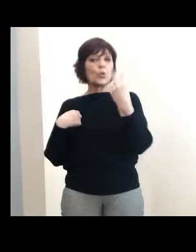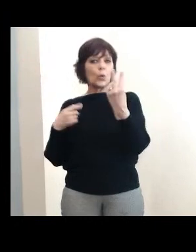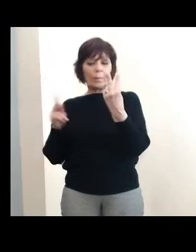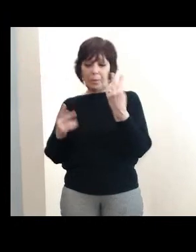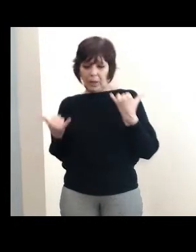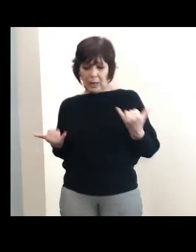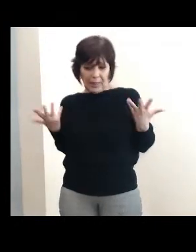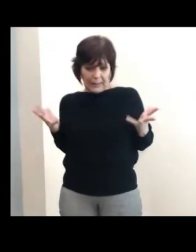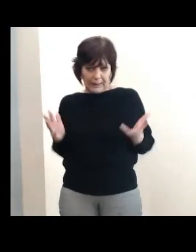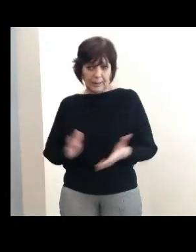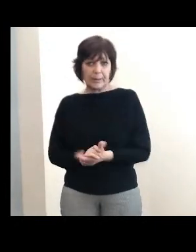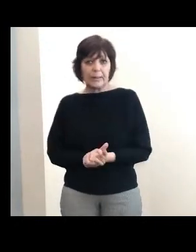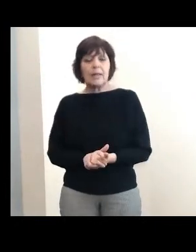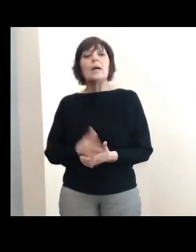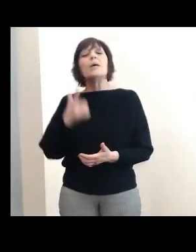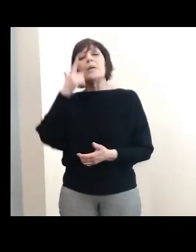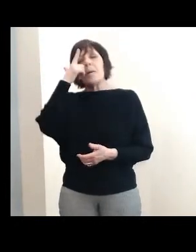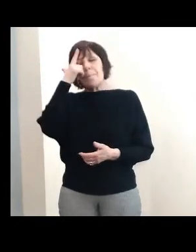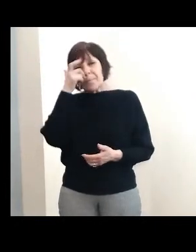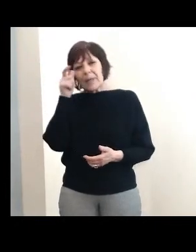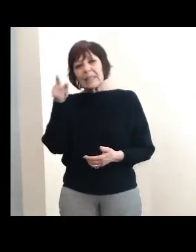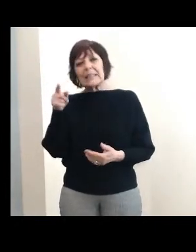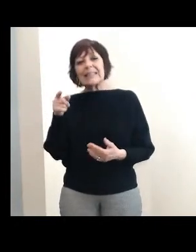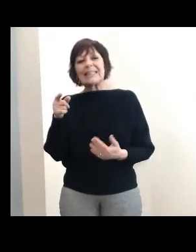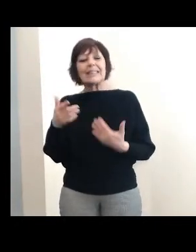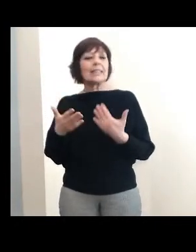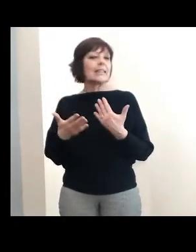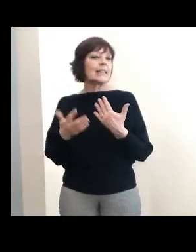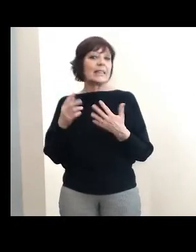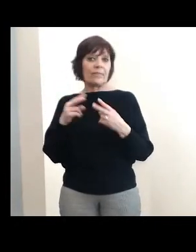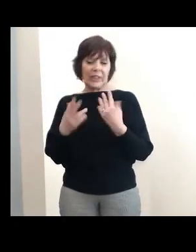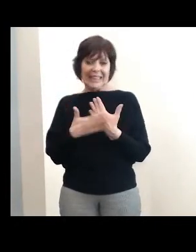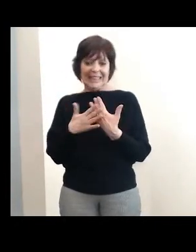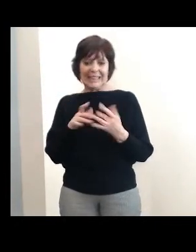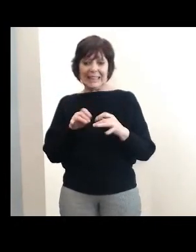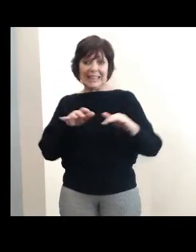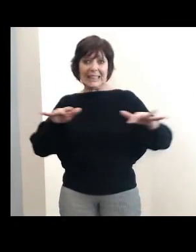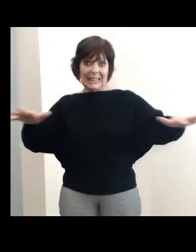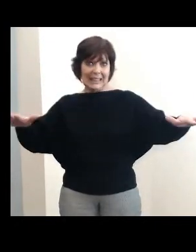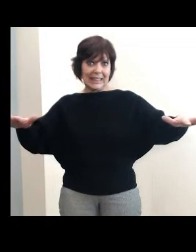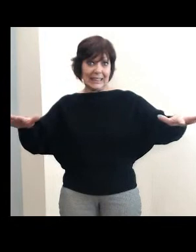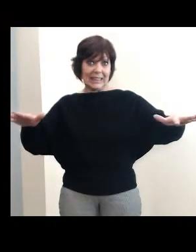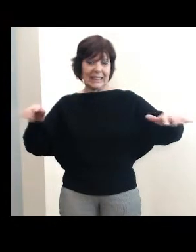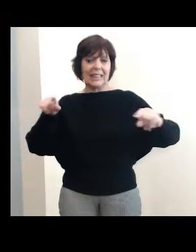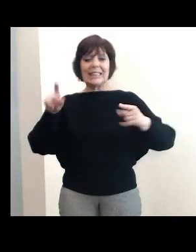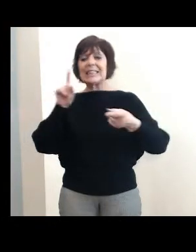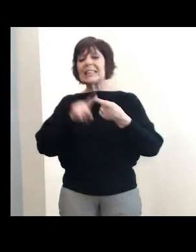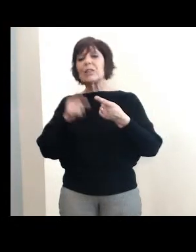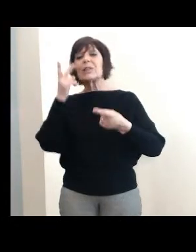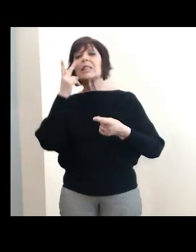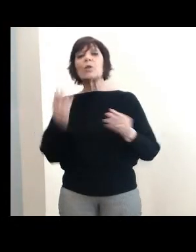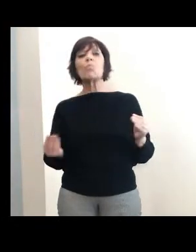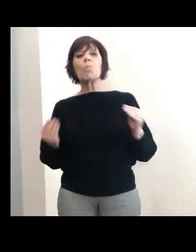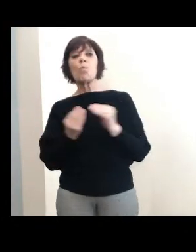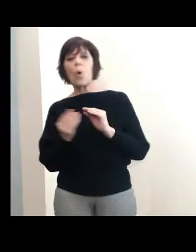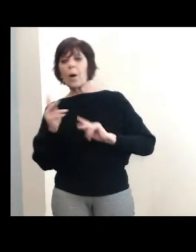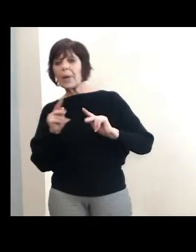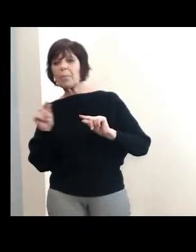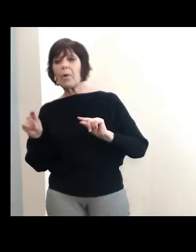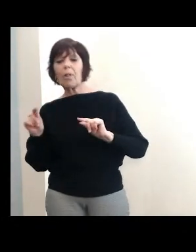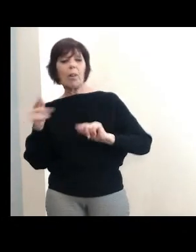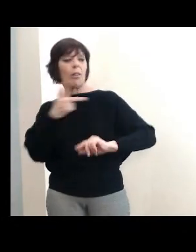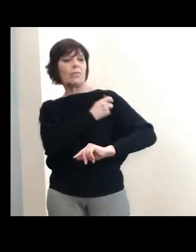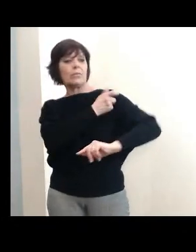now. Because it's a more easily transmittable strain, it's a more aggressive strain. Until we see more people in the community that are